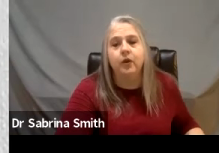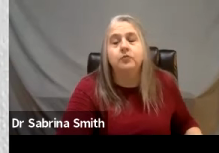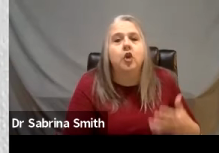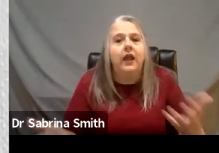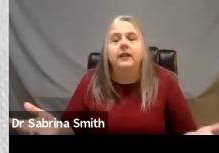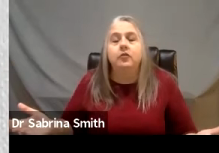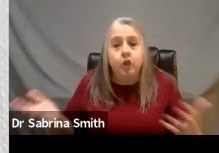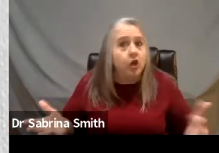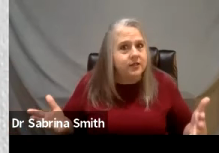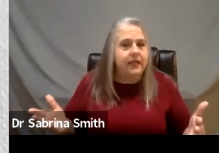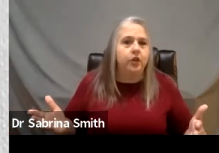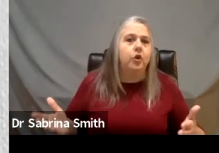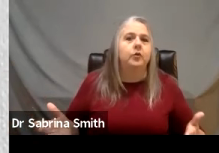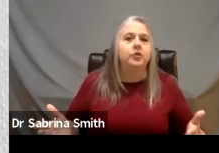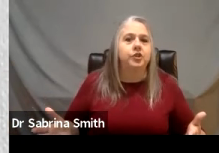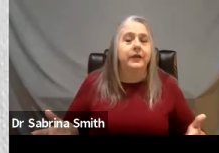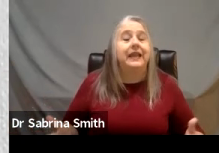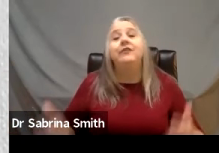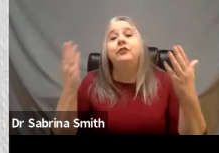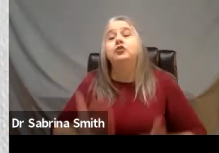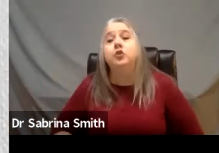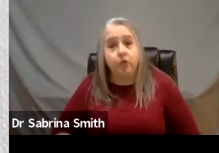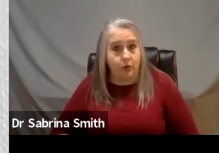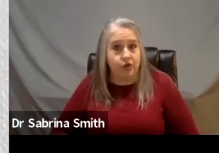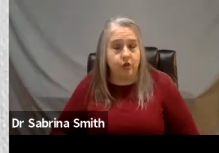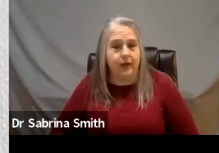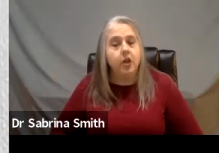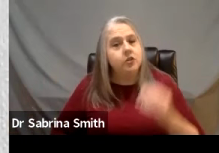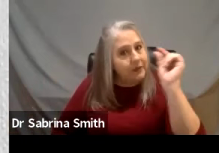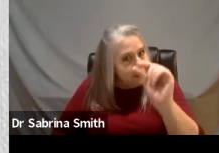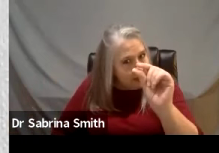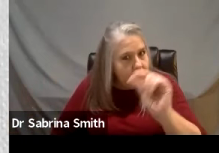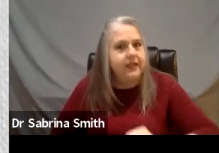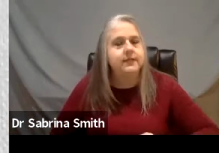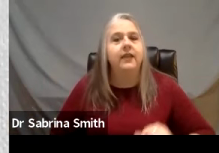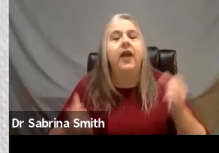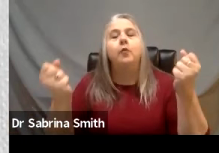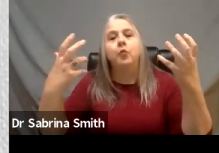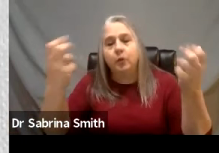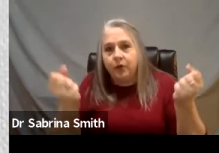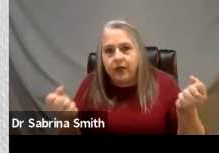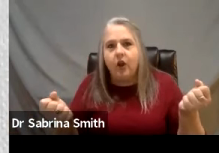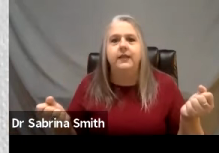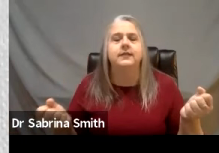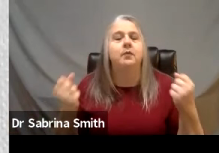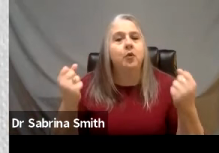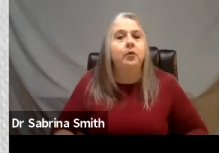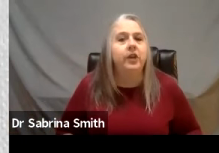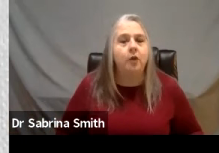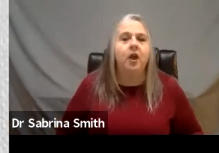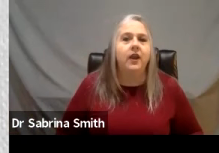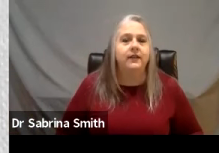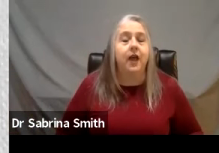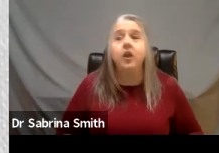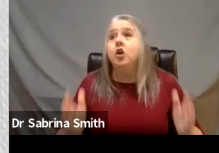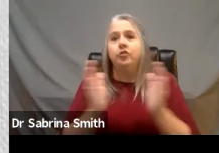Exactly. It looks like you don't know what you're doing, even if you do know what you're doing. So it's little things like that. When we're putting our hands up and we're putting